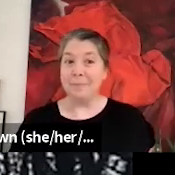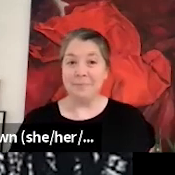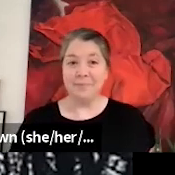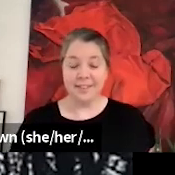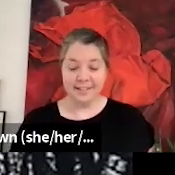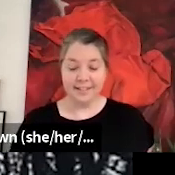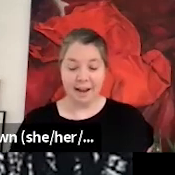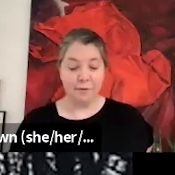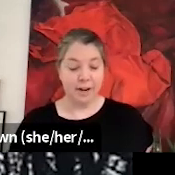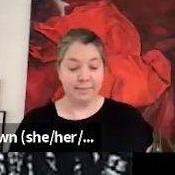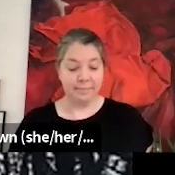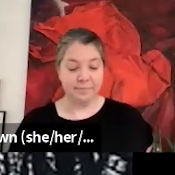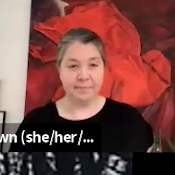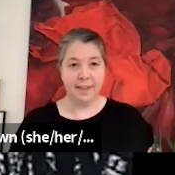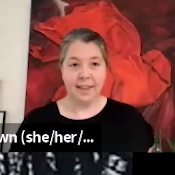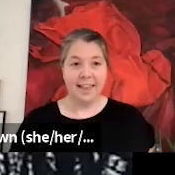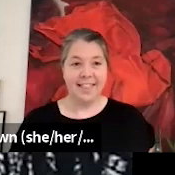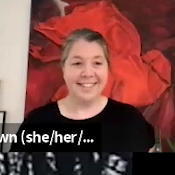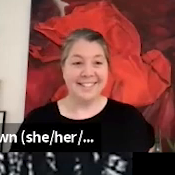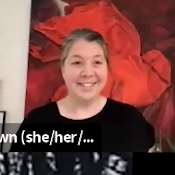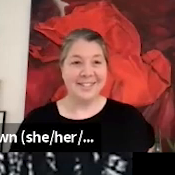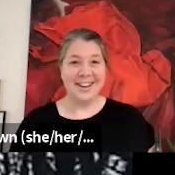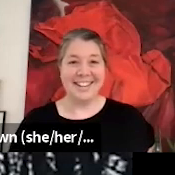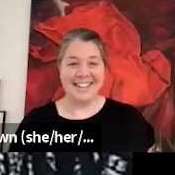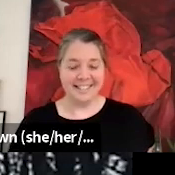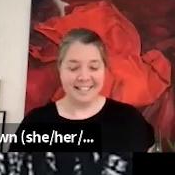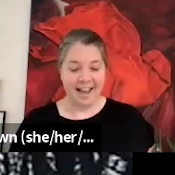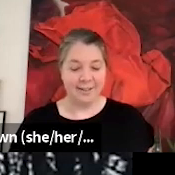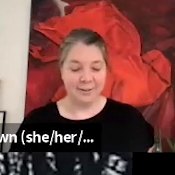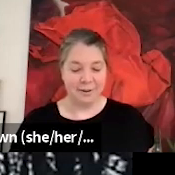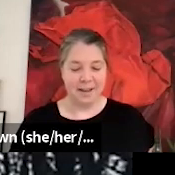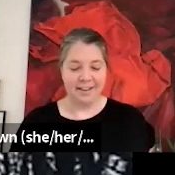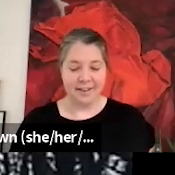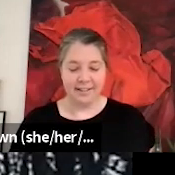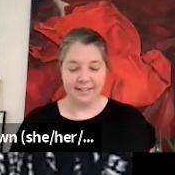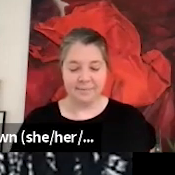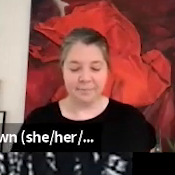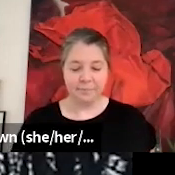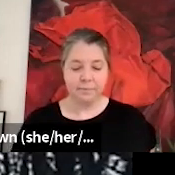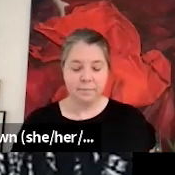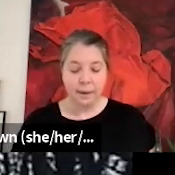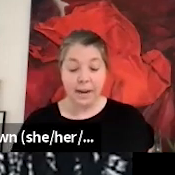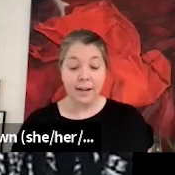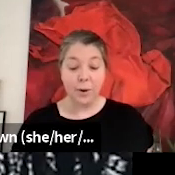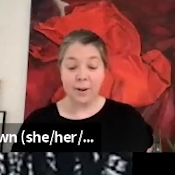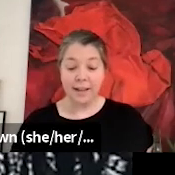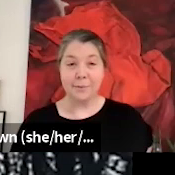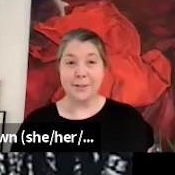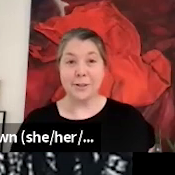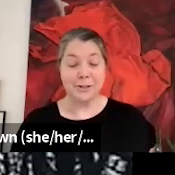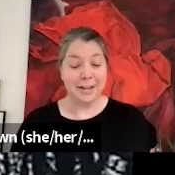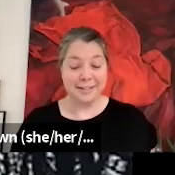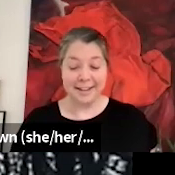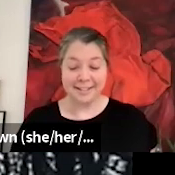go, to set free. This is not an easy task for many of us, but I know, and